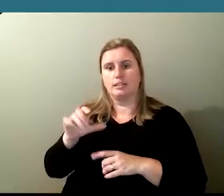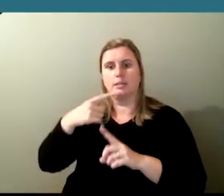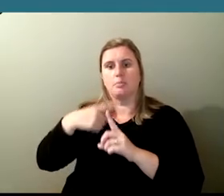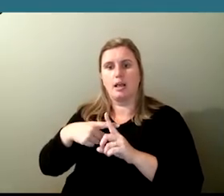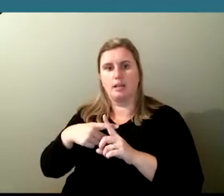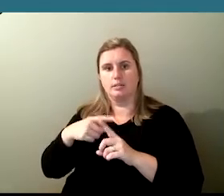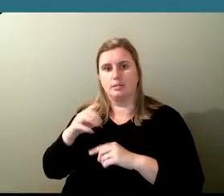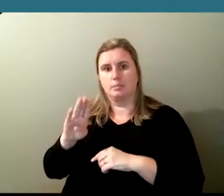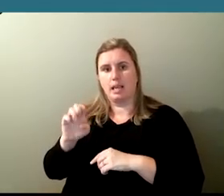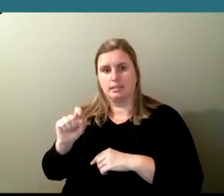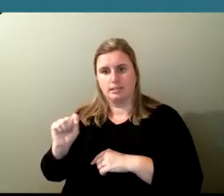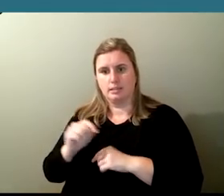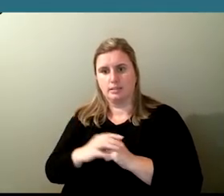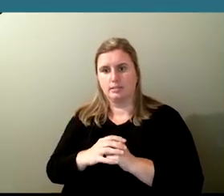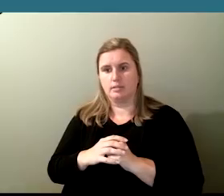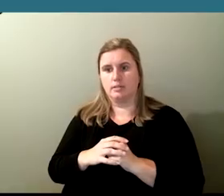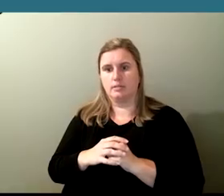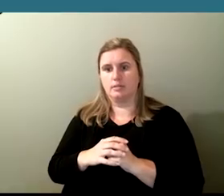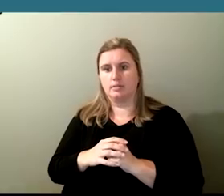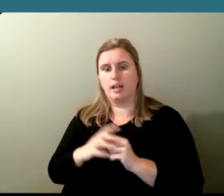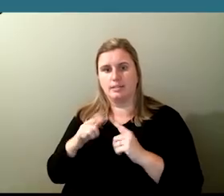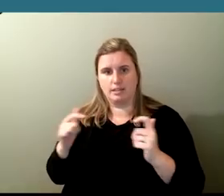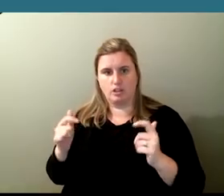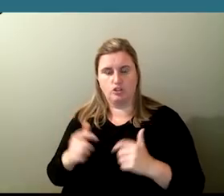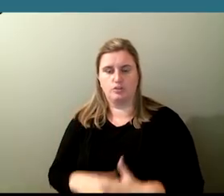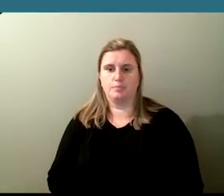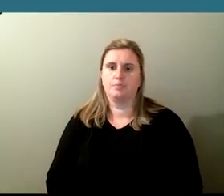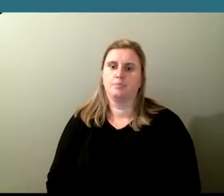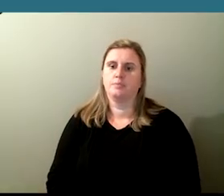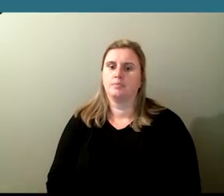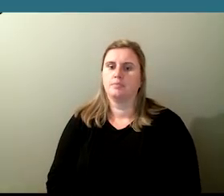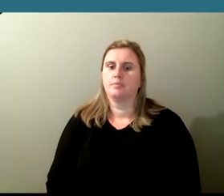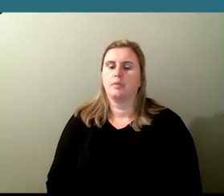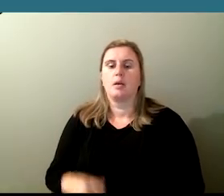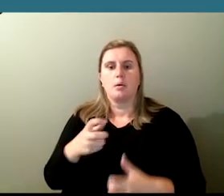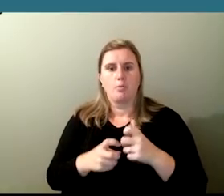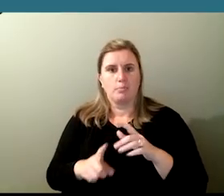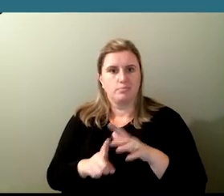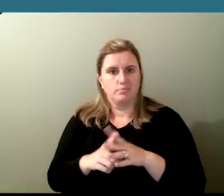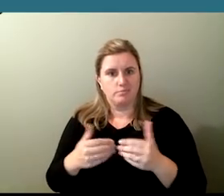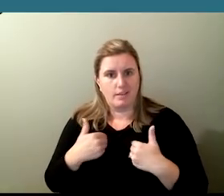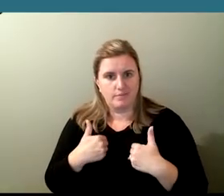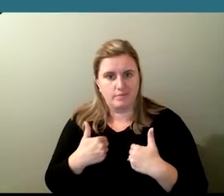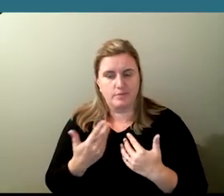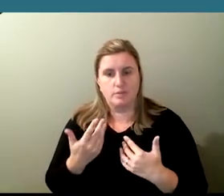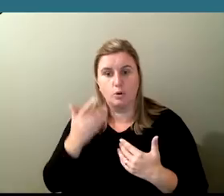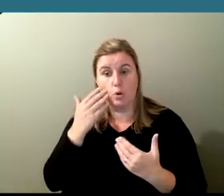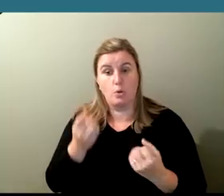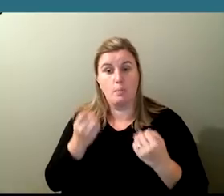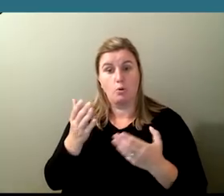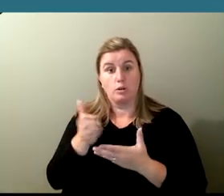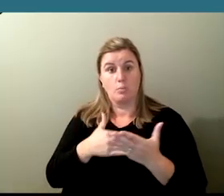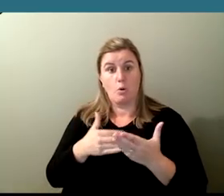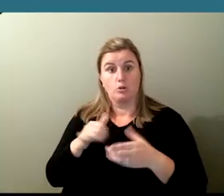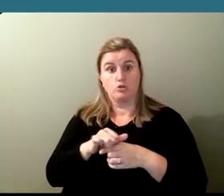skills training and such. But there is a problem. We know that these multi-component training approaches